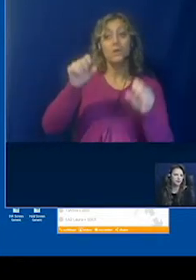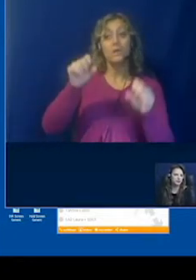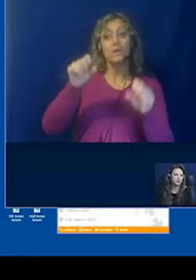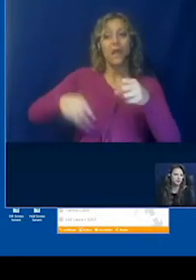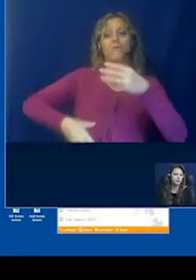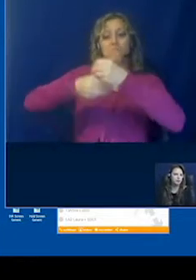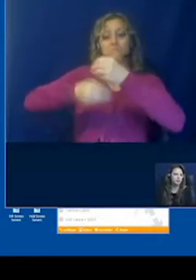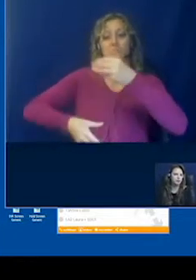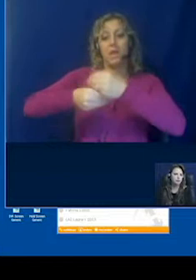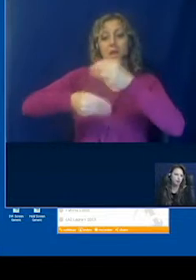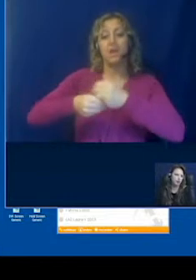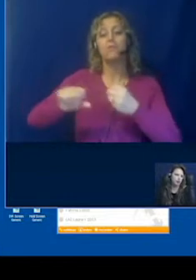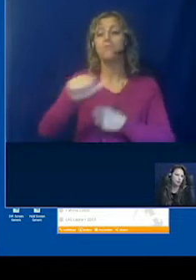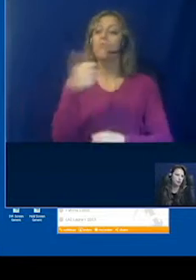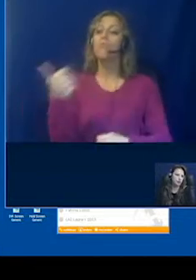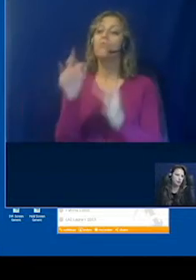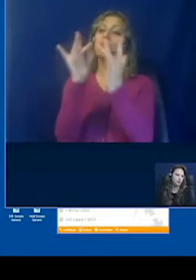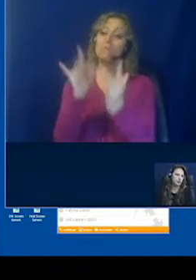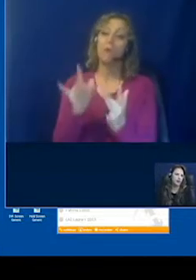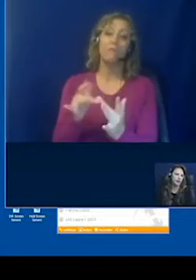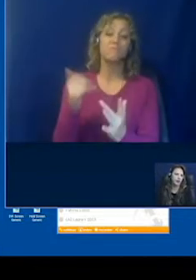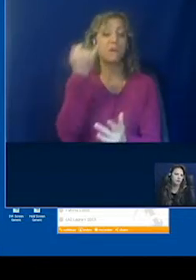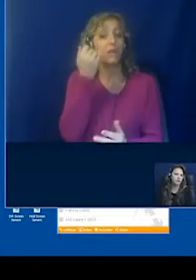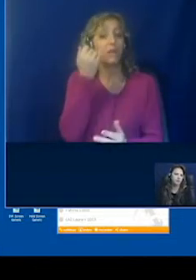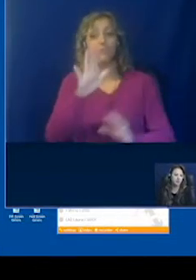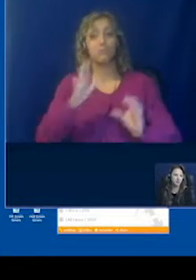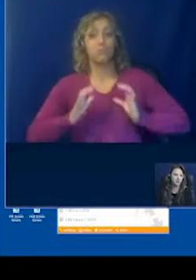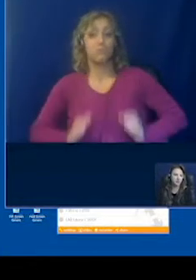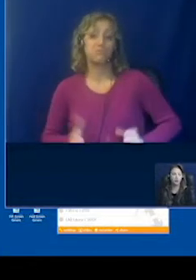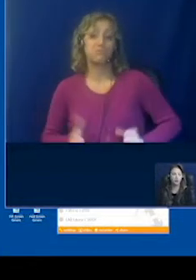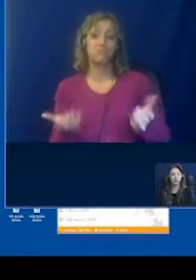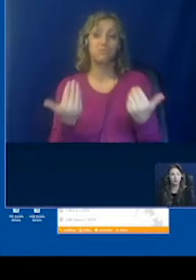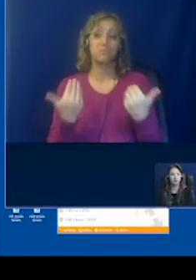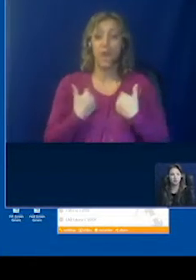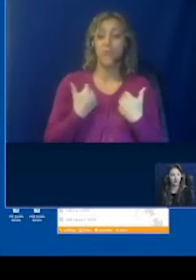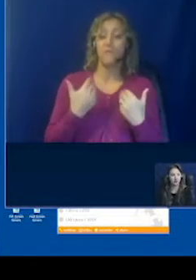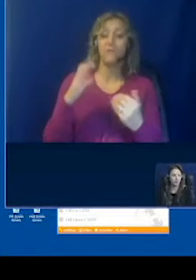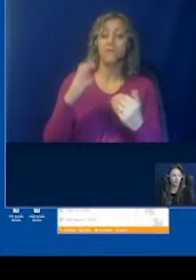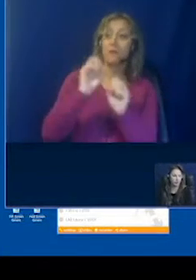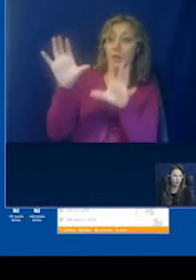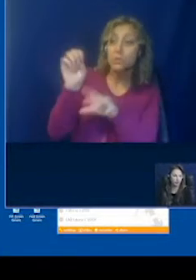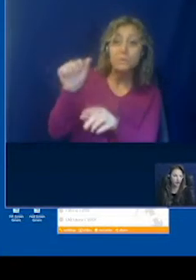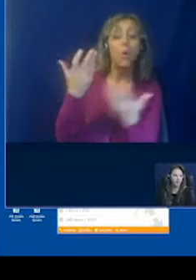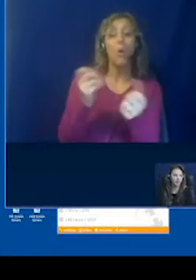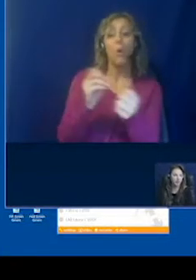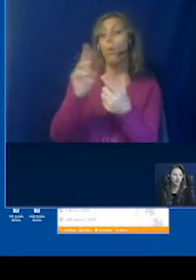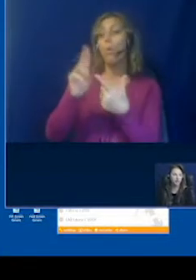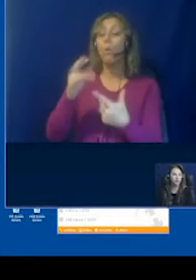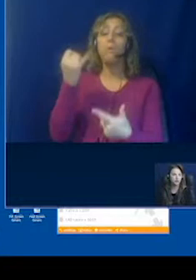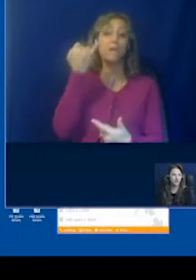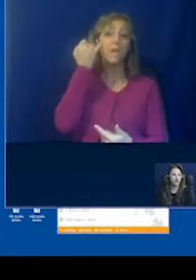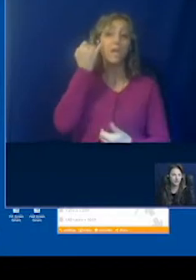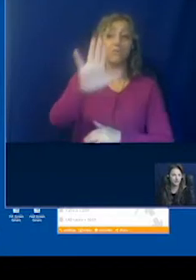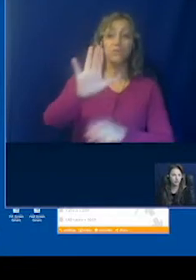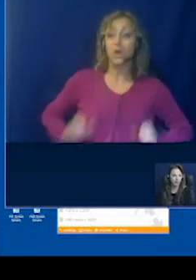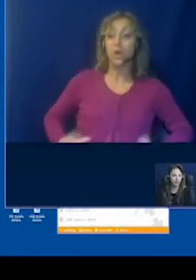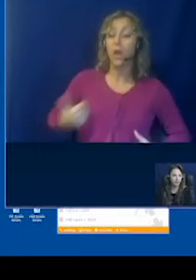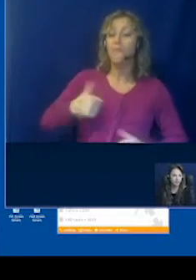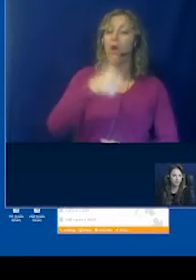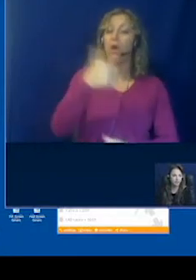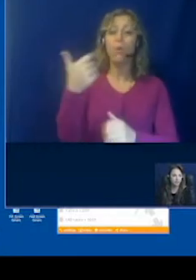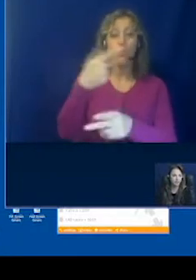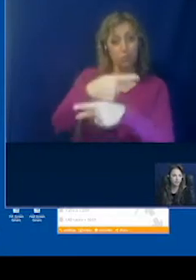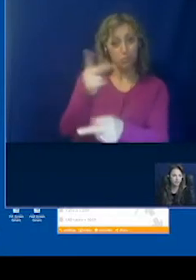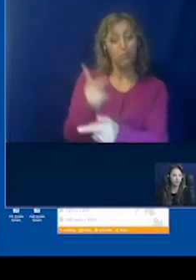contacts. So if your customers have ClearC or even another product, you can press